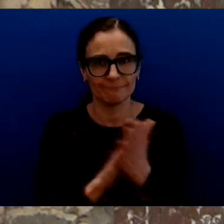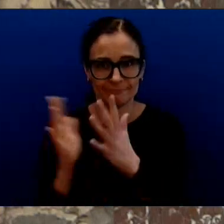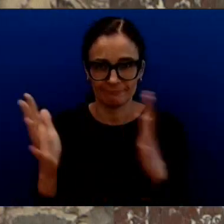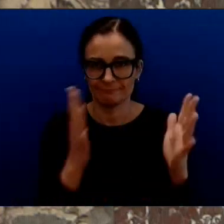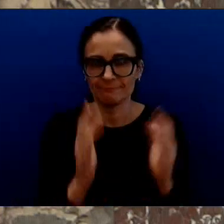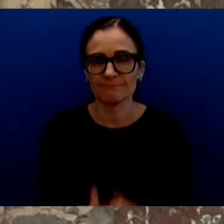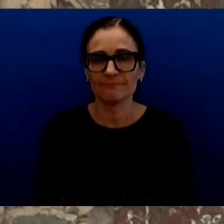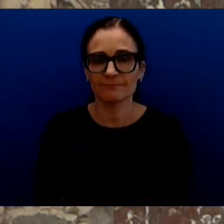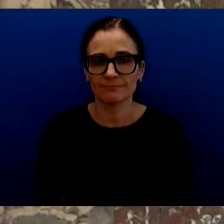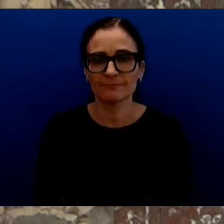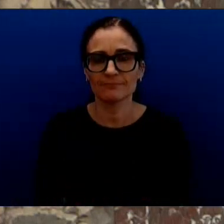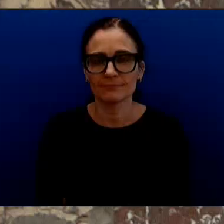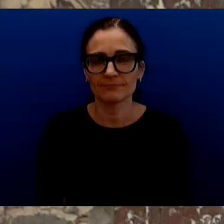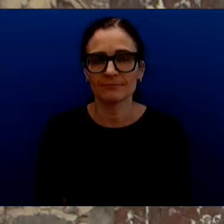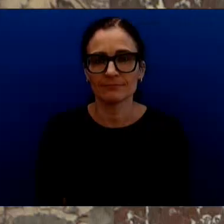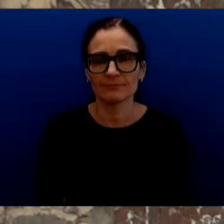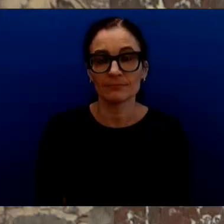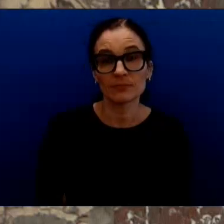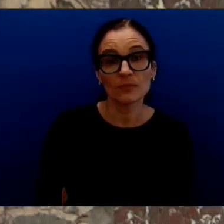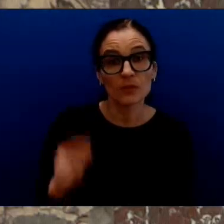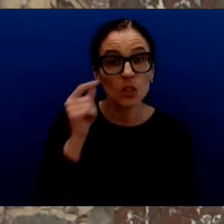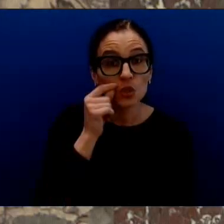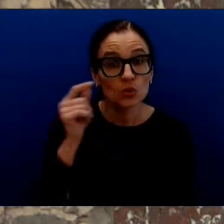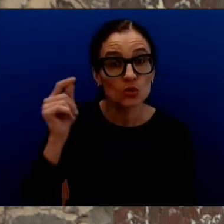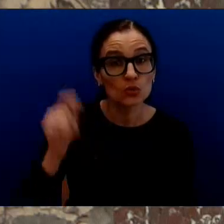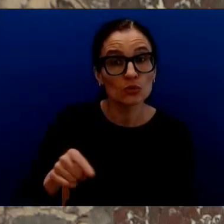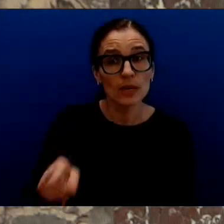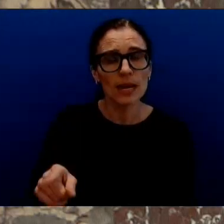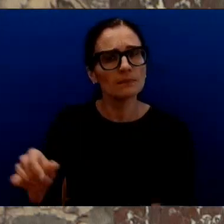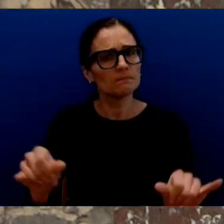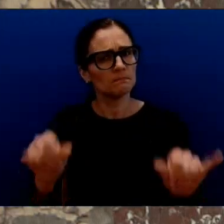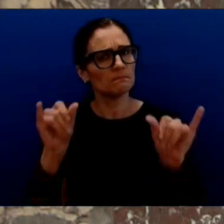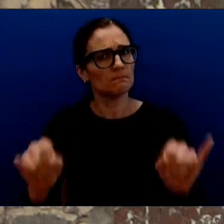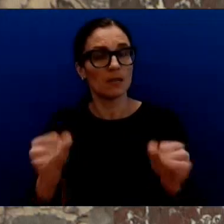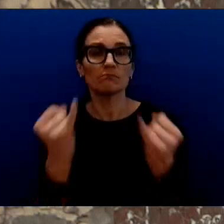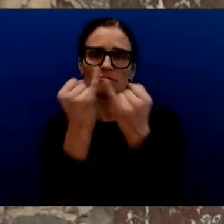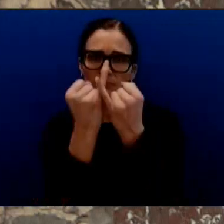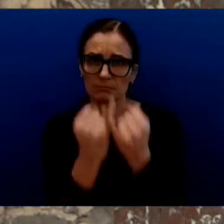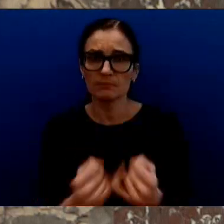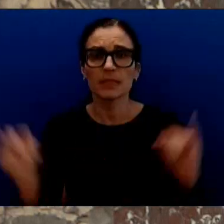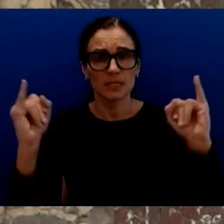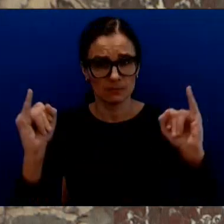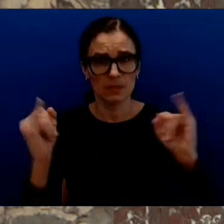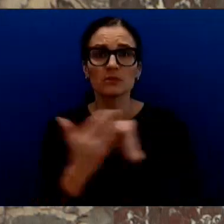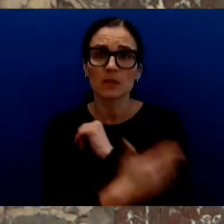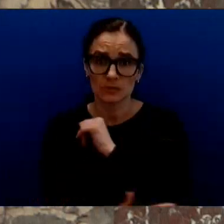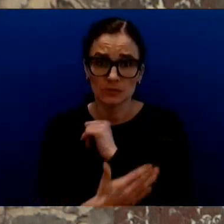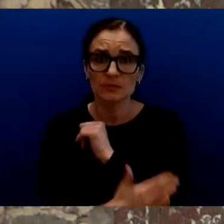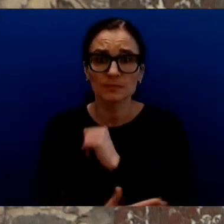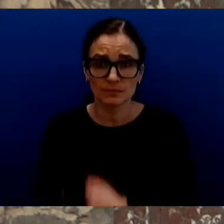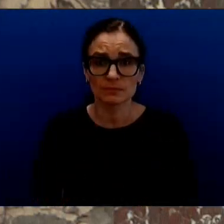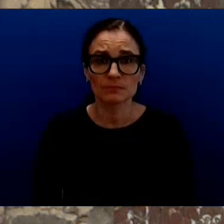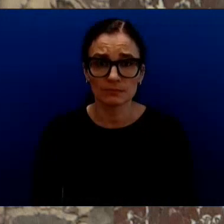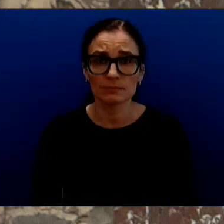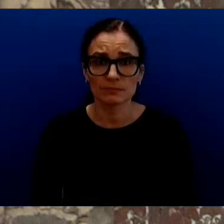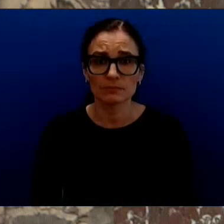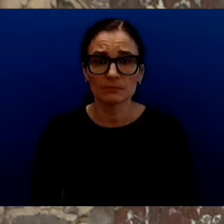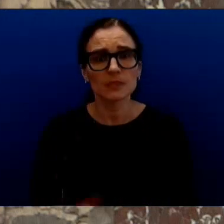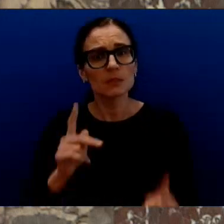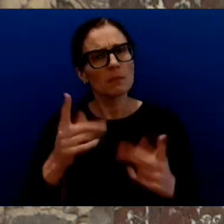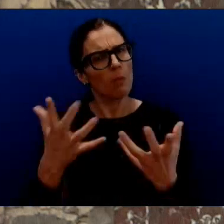Ukraine remains an independent, sovereign nation as its citizens want it to be, and may it ever be such. Ukraine did not start this